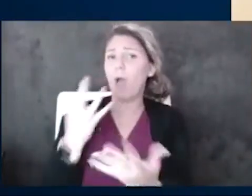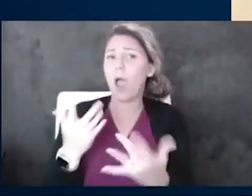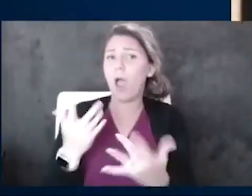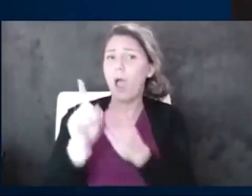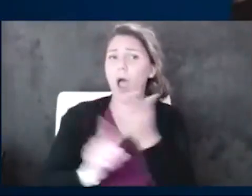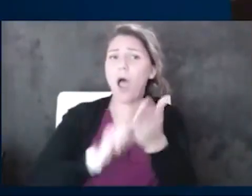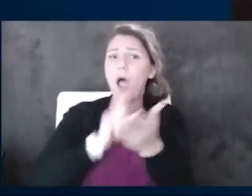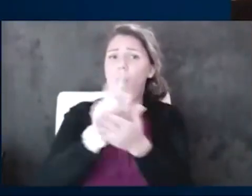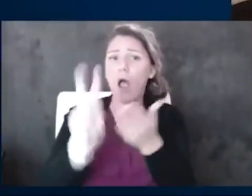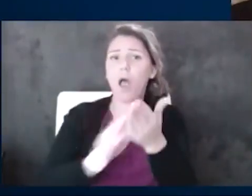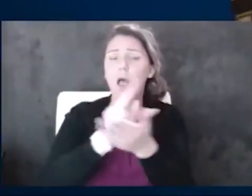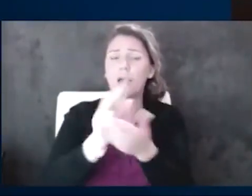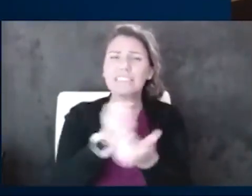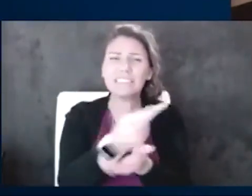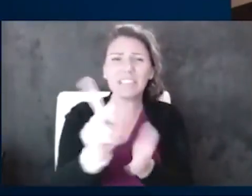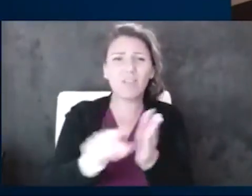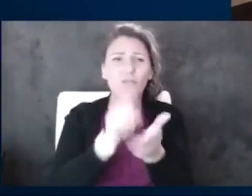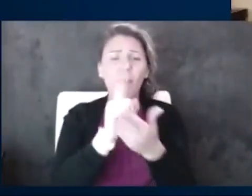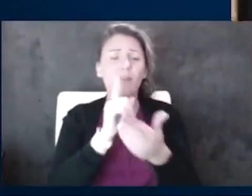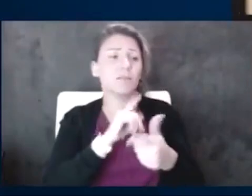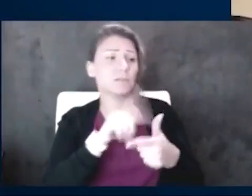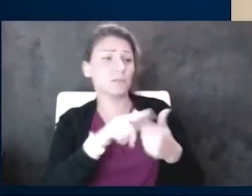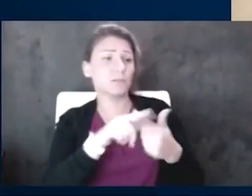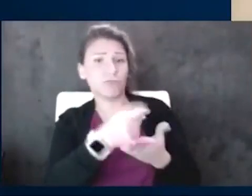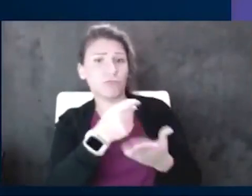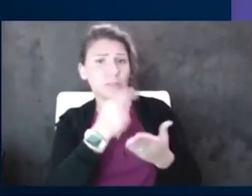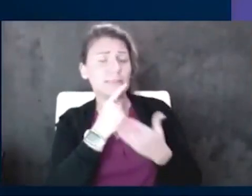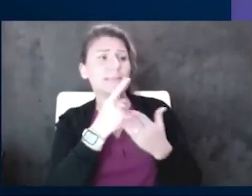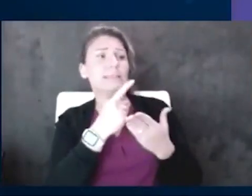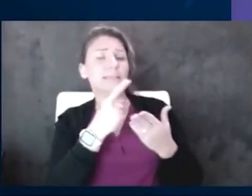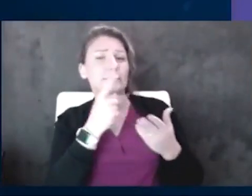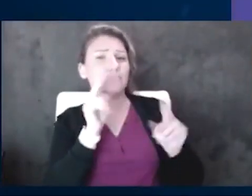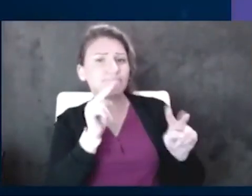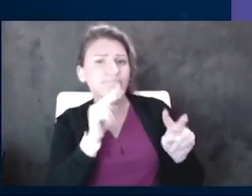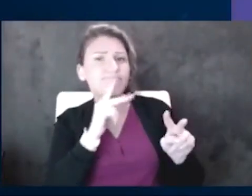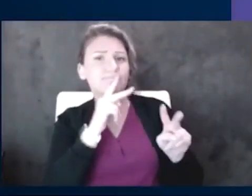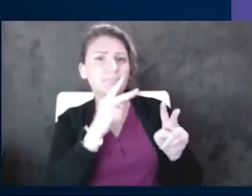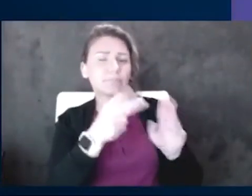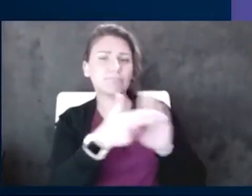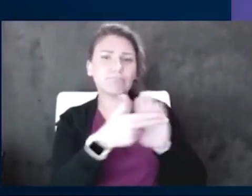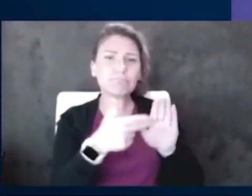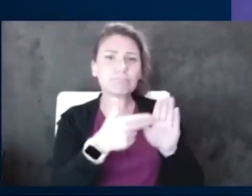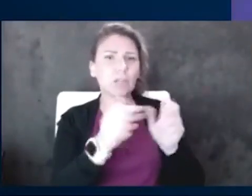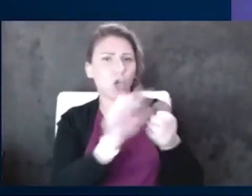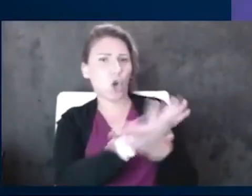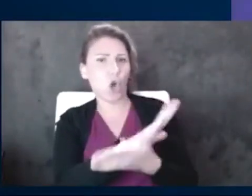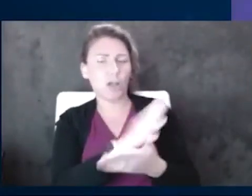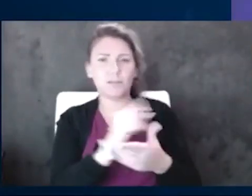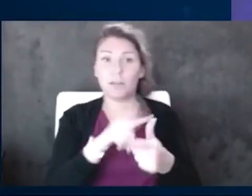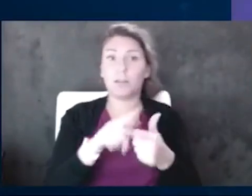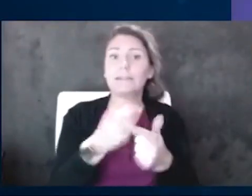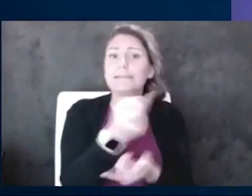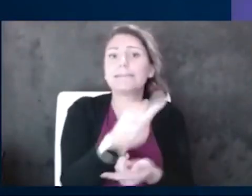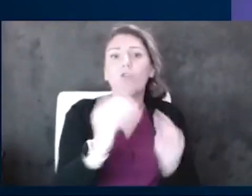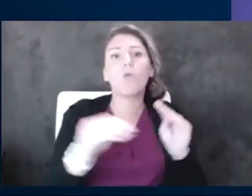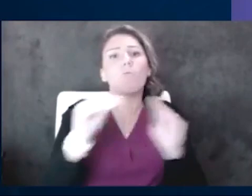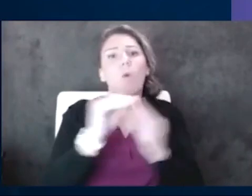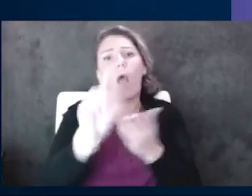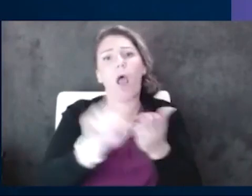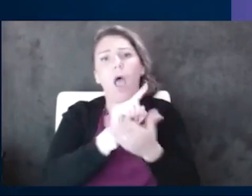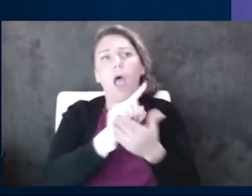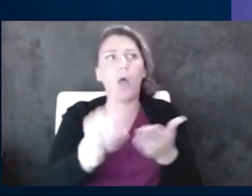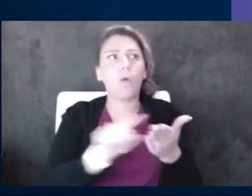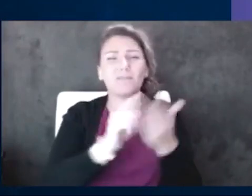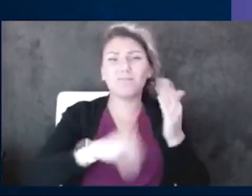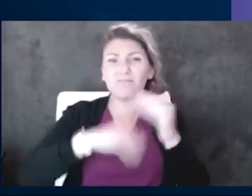by the physicians and seen and determine their cause, if they need to be admitted, then they often will then have to wait several more hours, sometimes up to 6 to 10 more